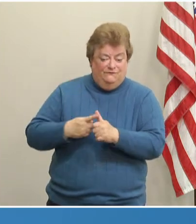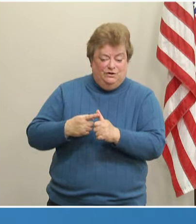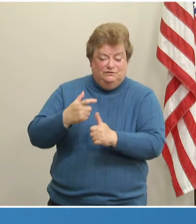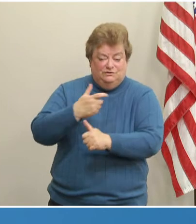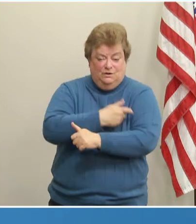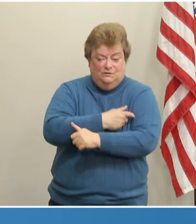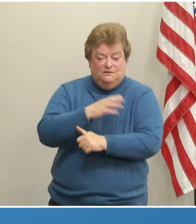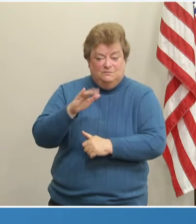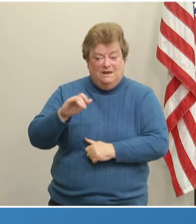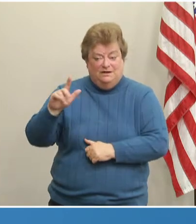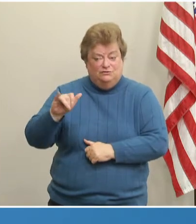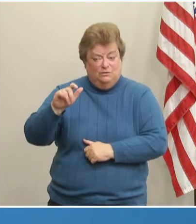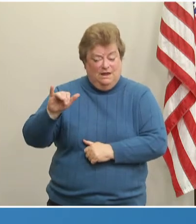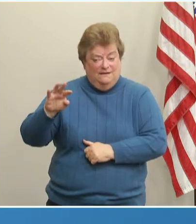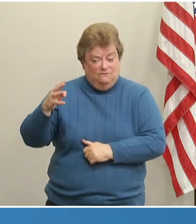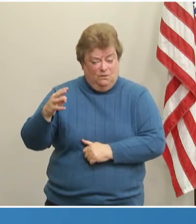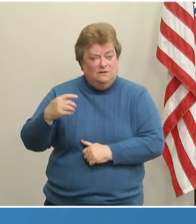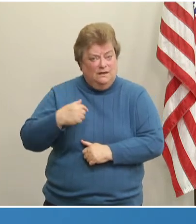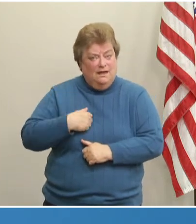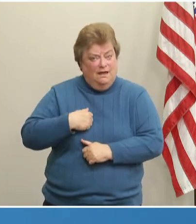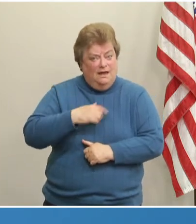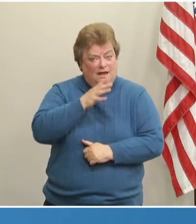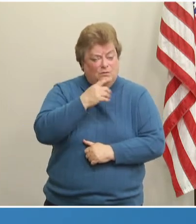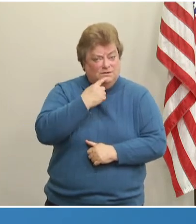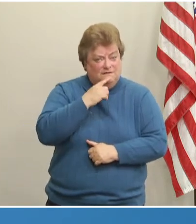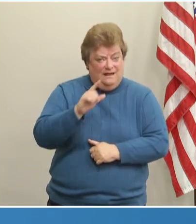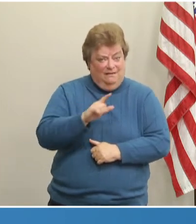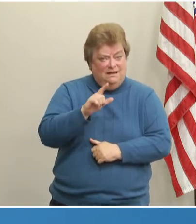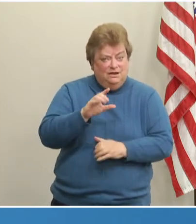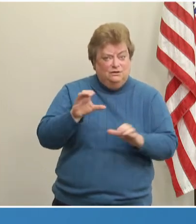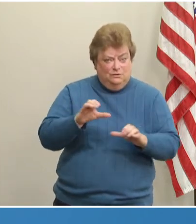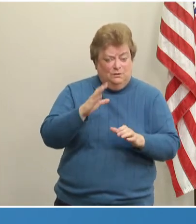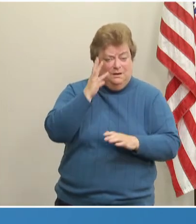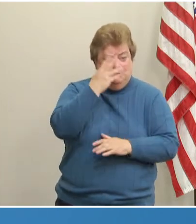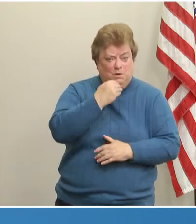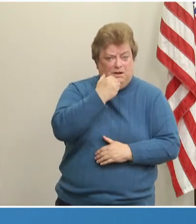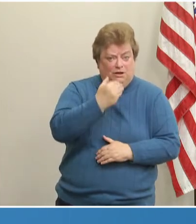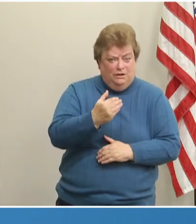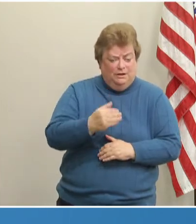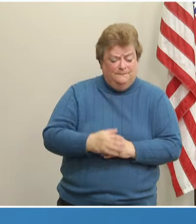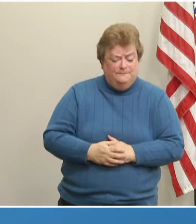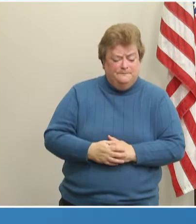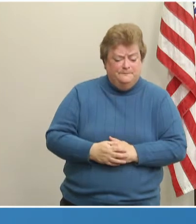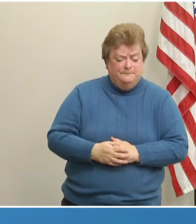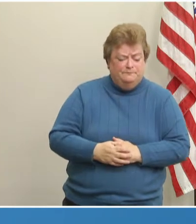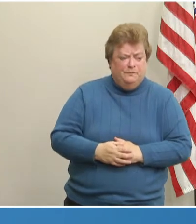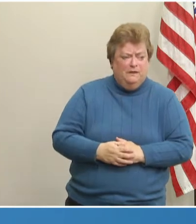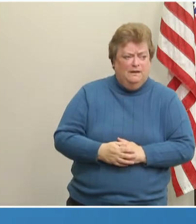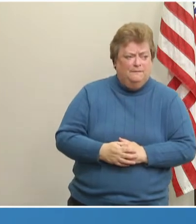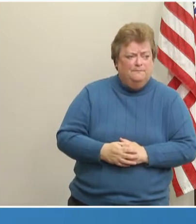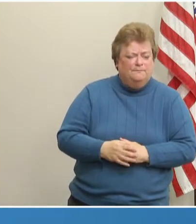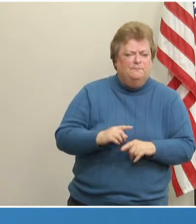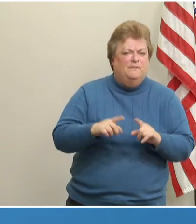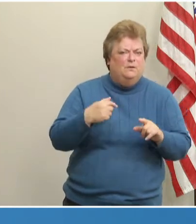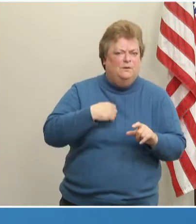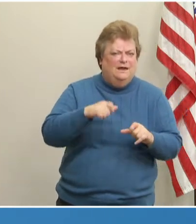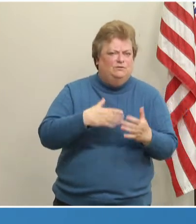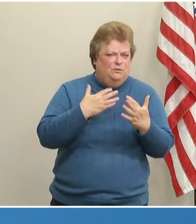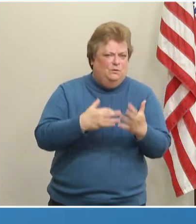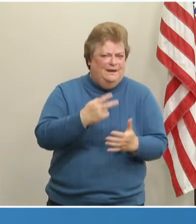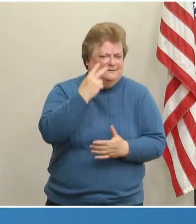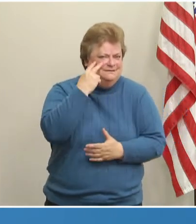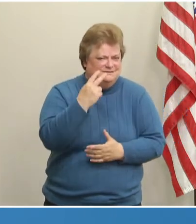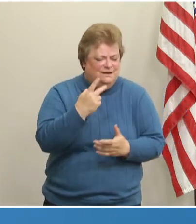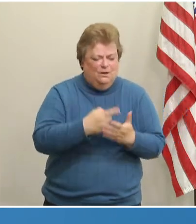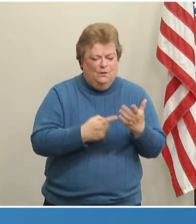4th. So I'd say we're doing pretty good here right now. But we'll just have to wait and see what happens, Brent,